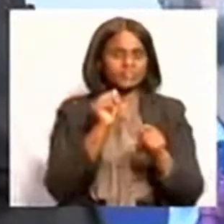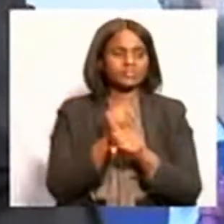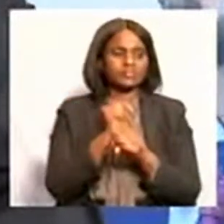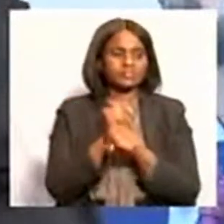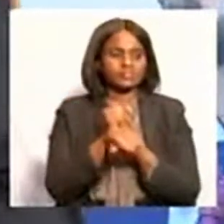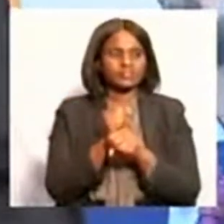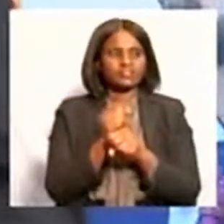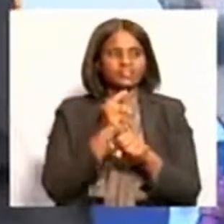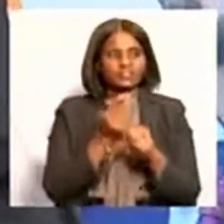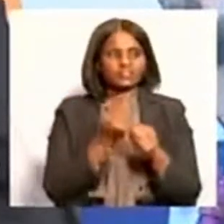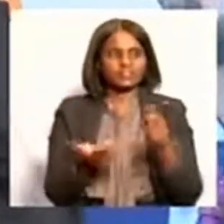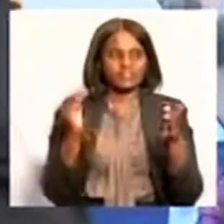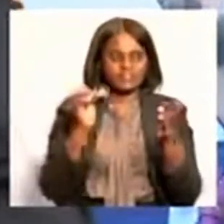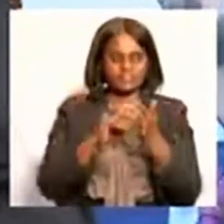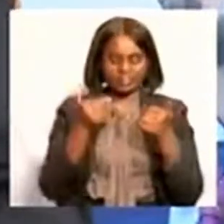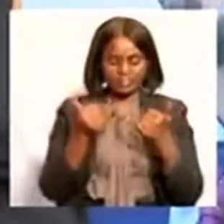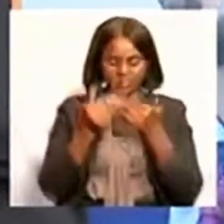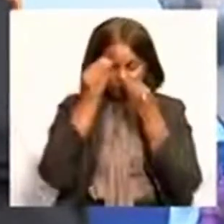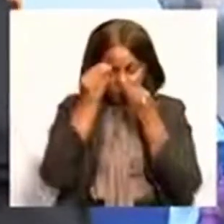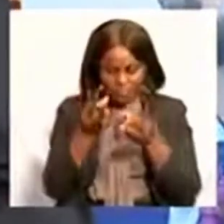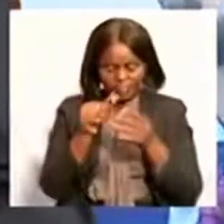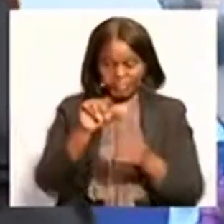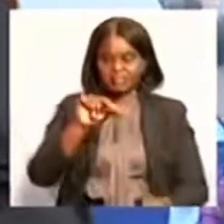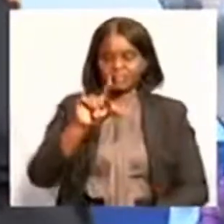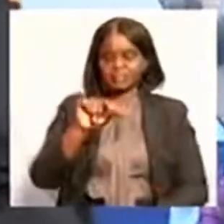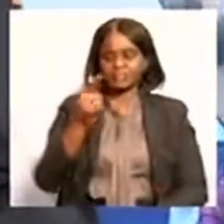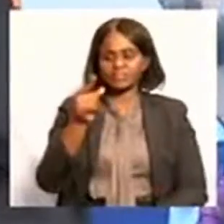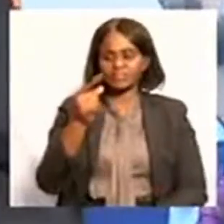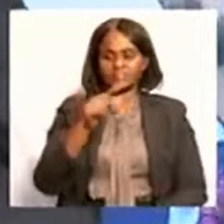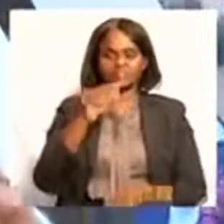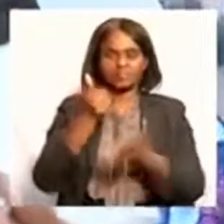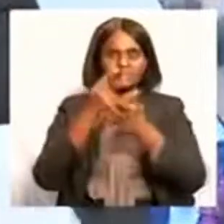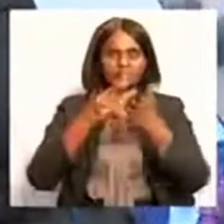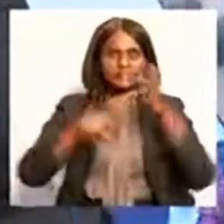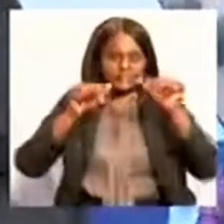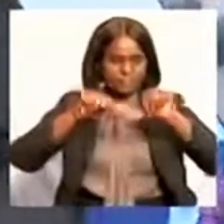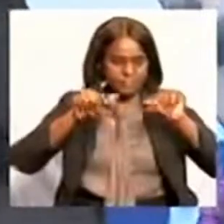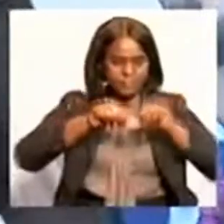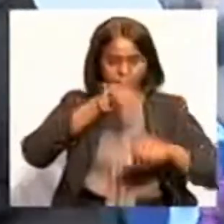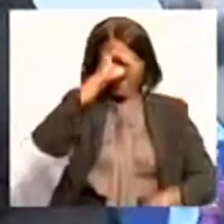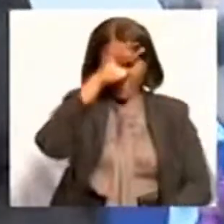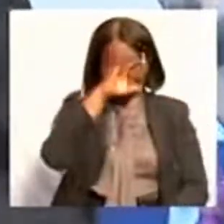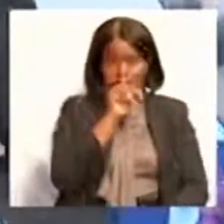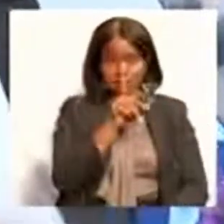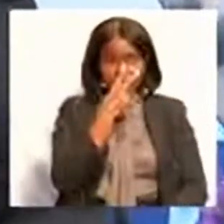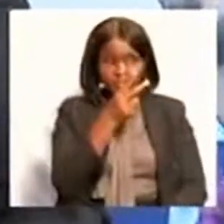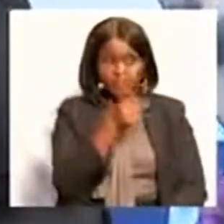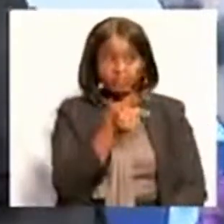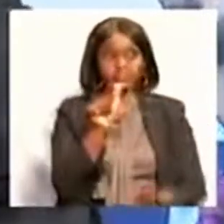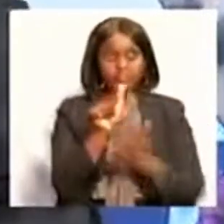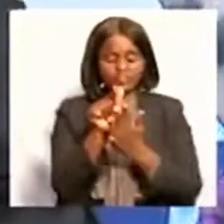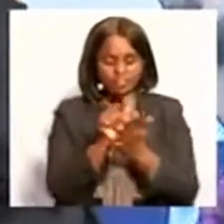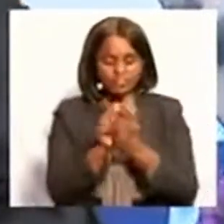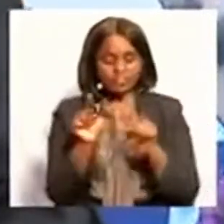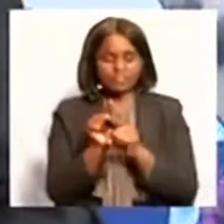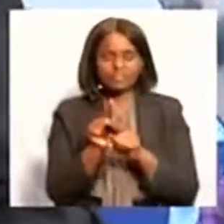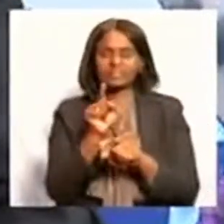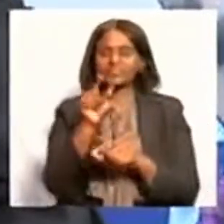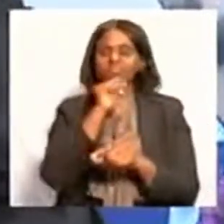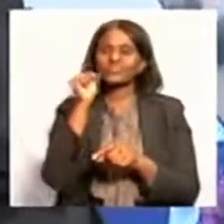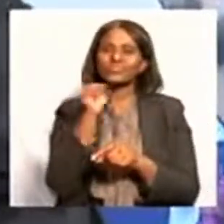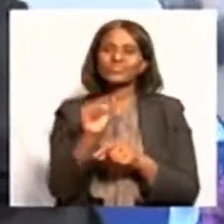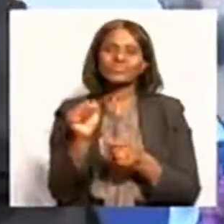We move on, let's say, to compliance. In 2021, we did the compliance audit looking at the mines looking at the law, it was quite an odd